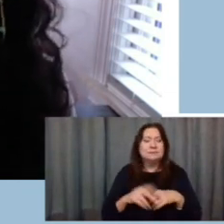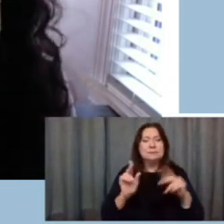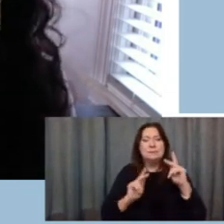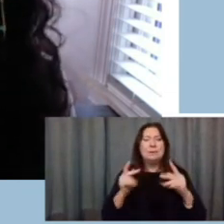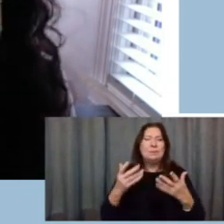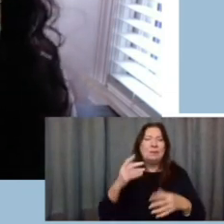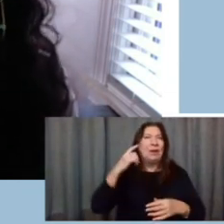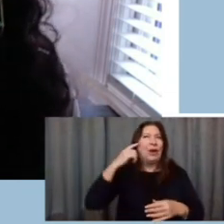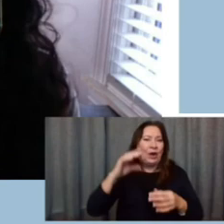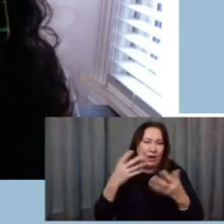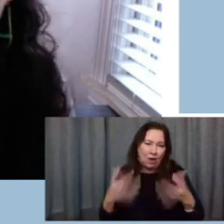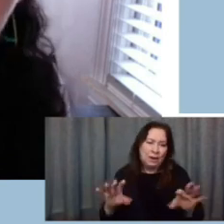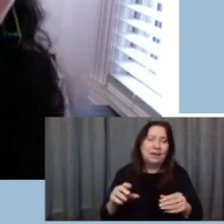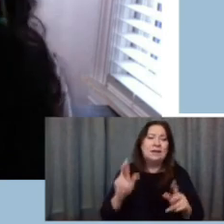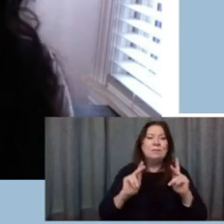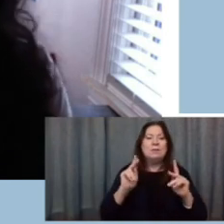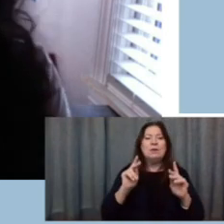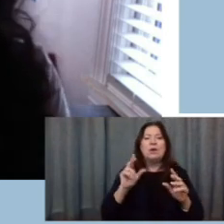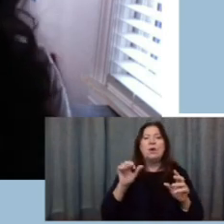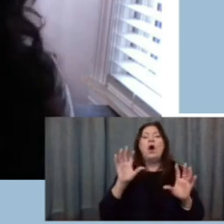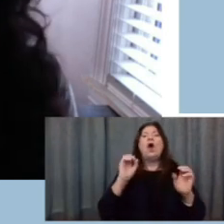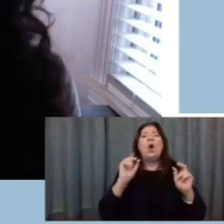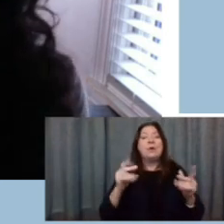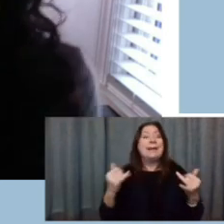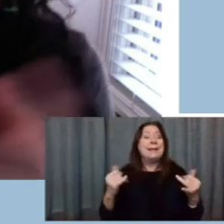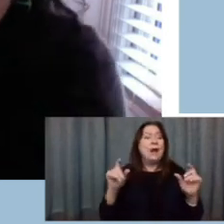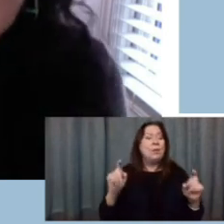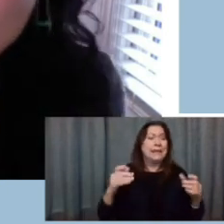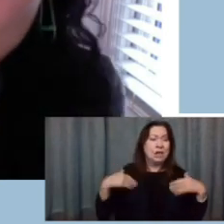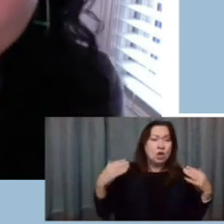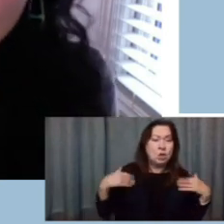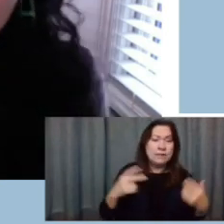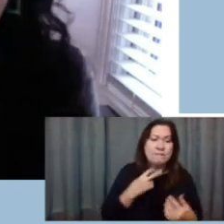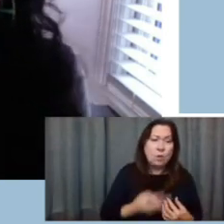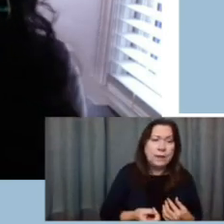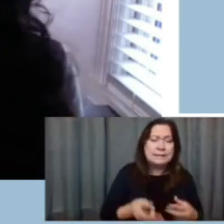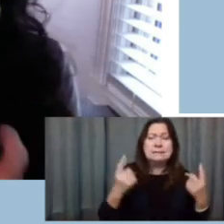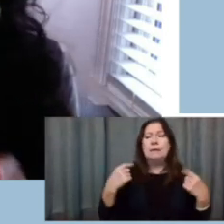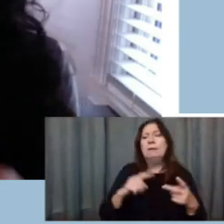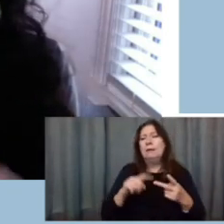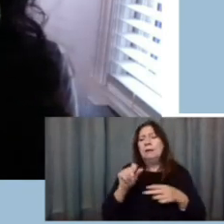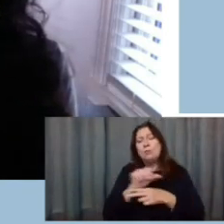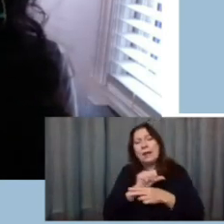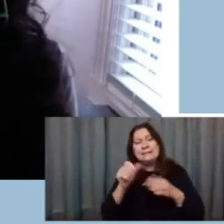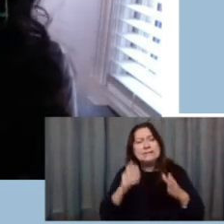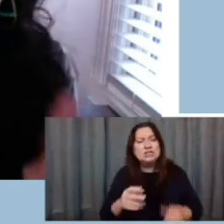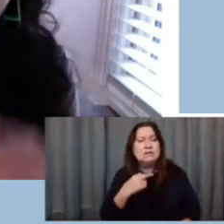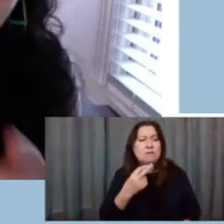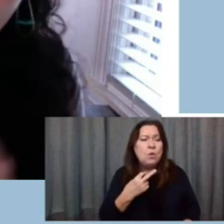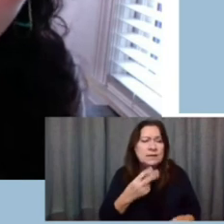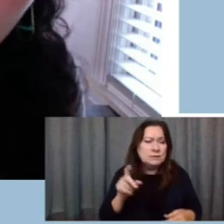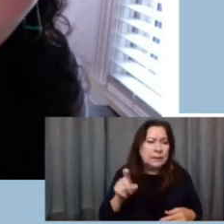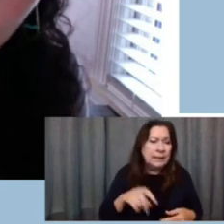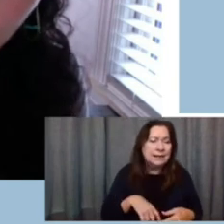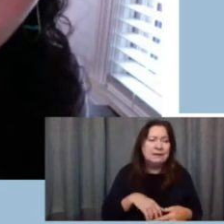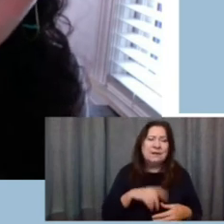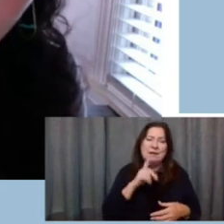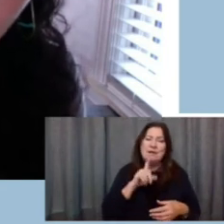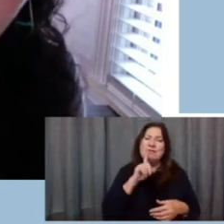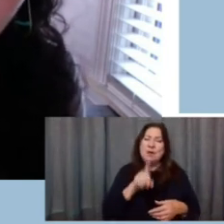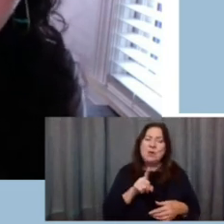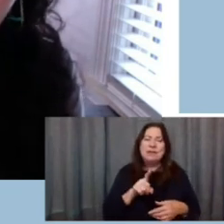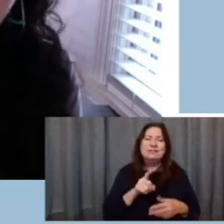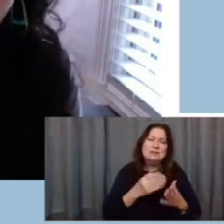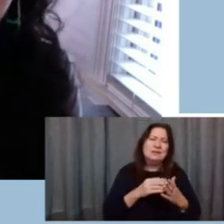this, is people will go like, okay, now we need the youth voice. Now we need the practitioner voice. And part of what that does is actually reify people